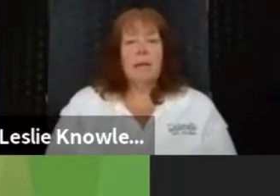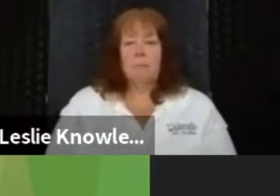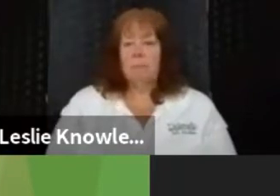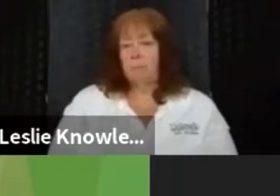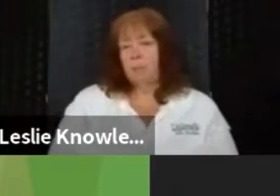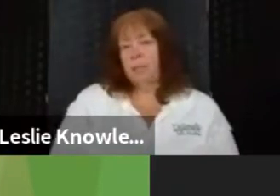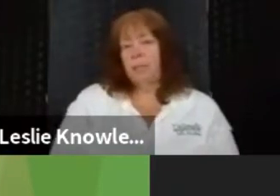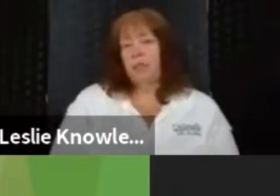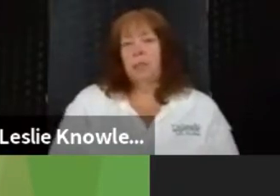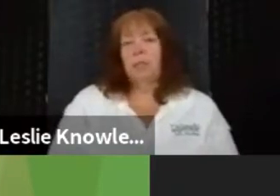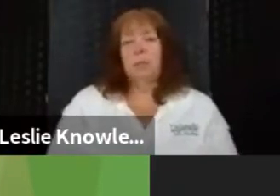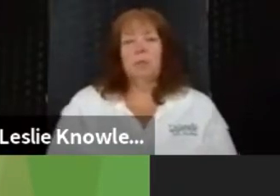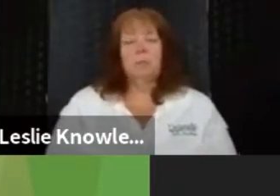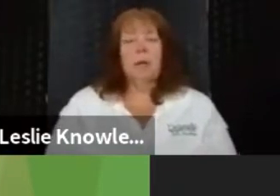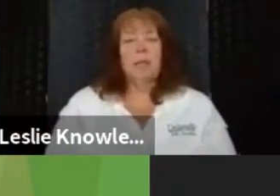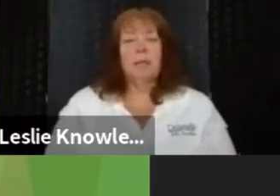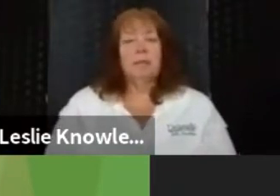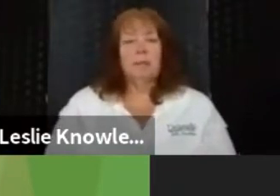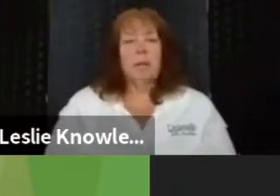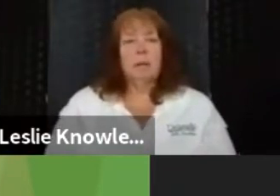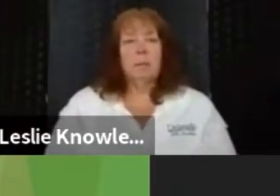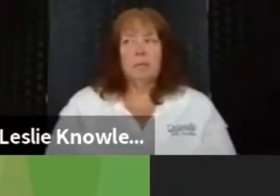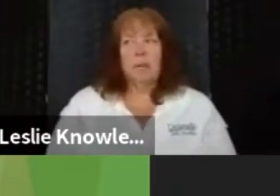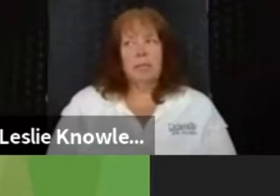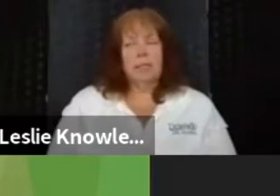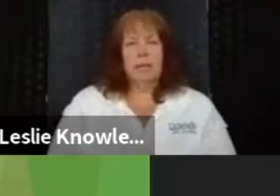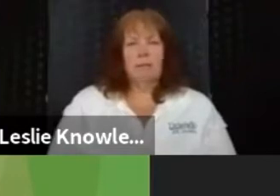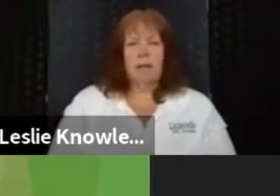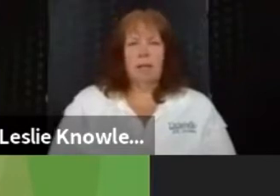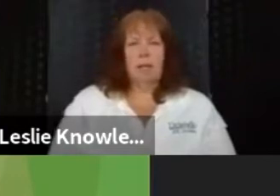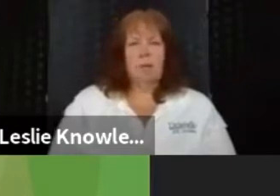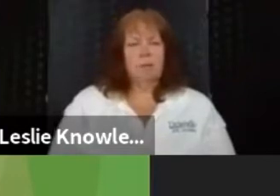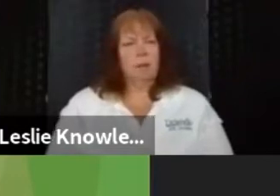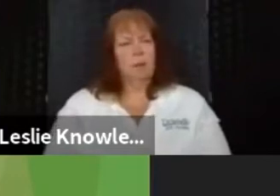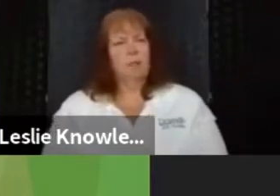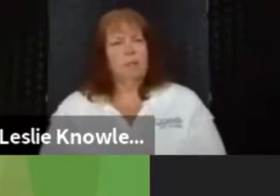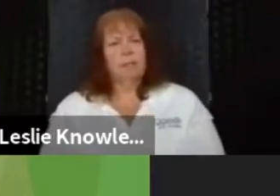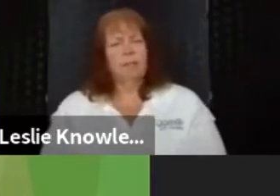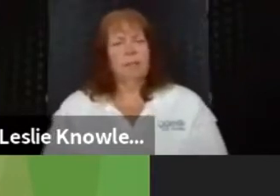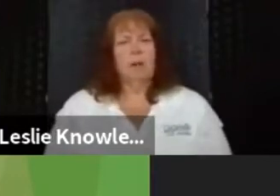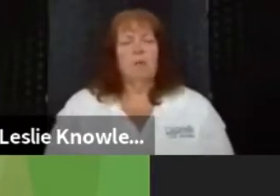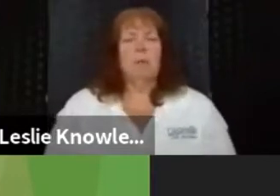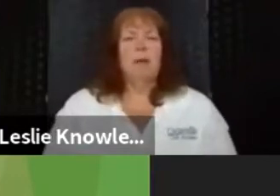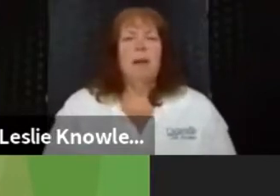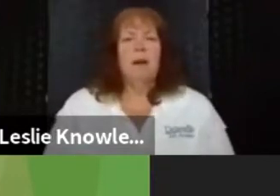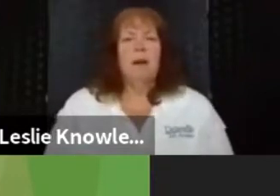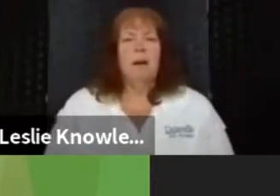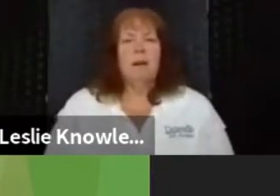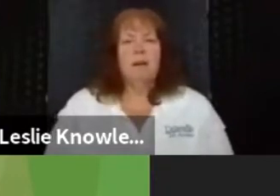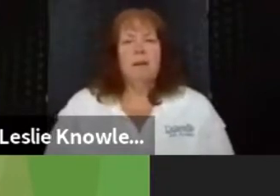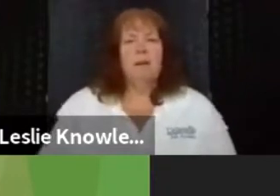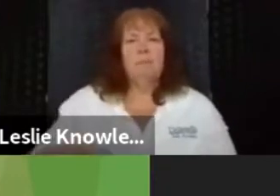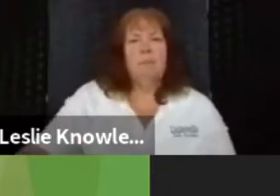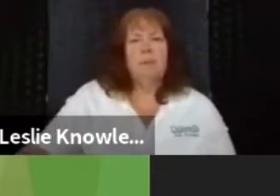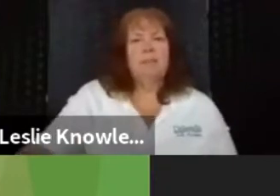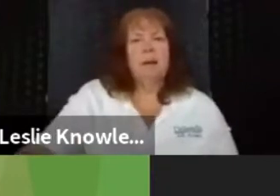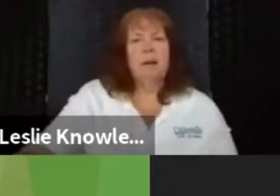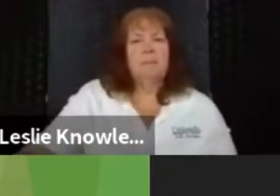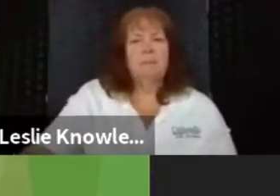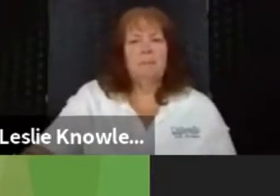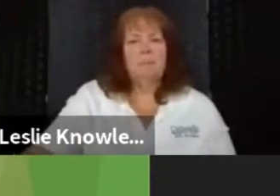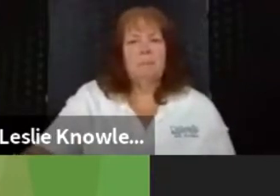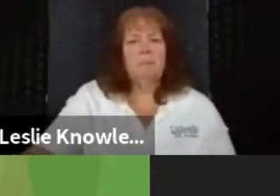and I'm pretty good at responding. Sometimes, like today, I've gotten a couple. It's like, where did these emails come from?